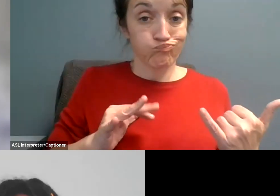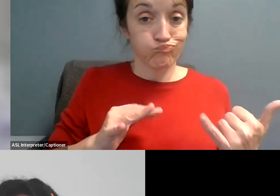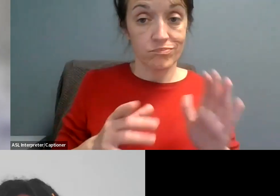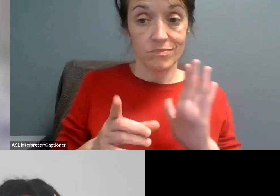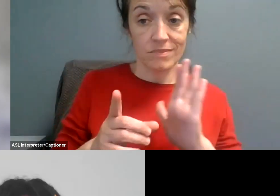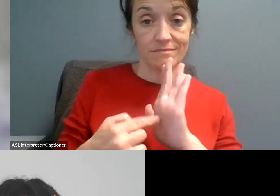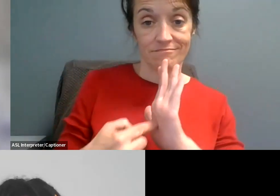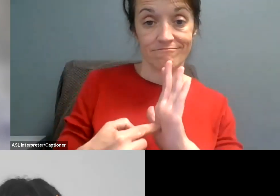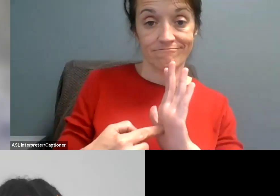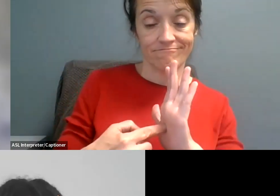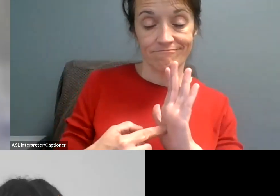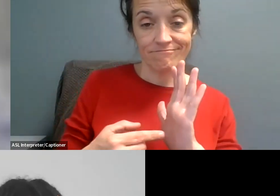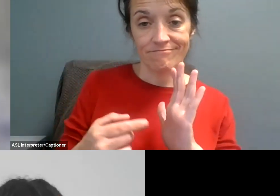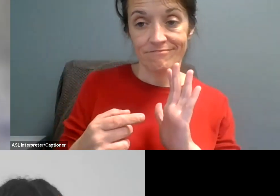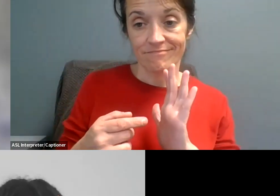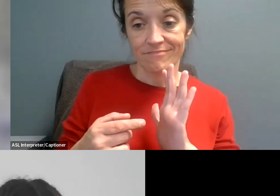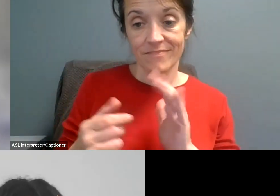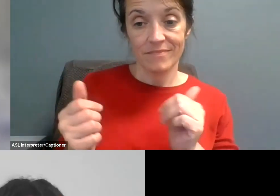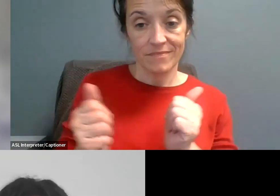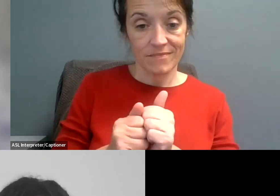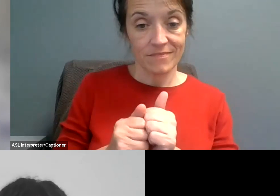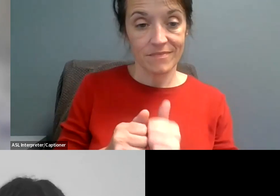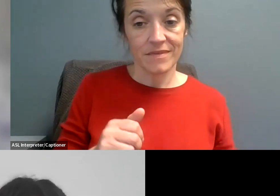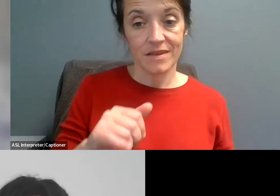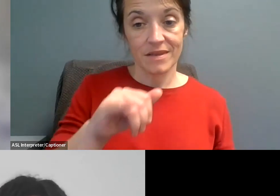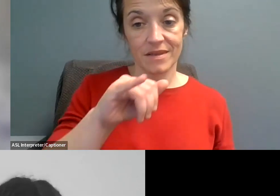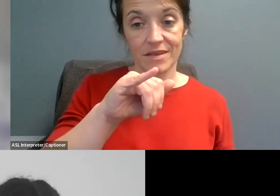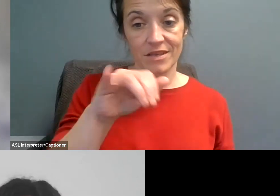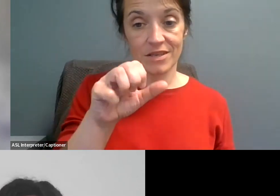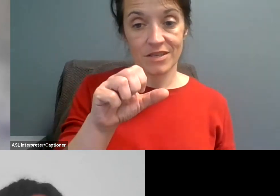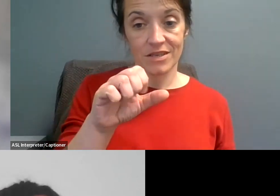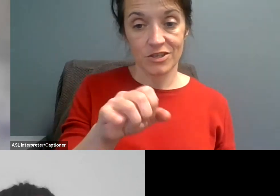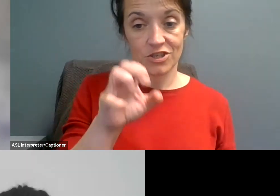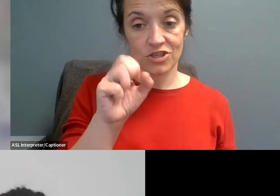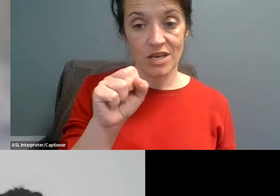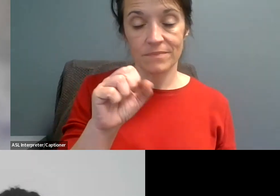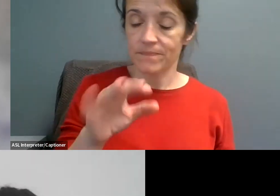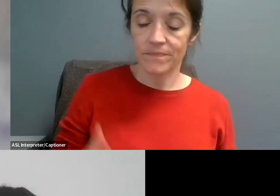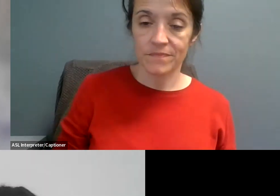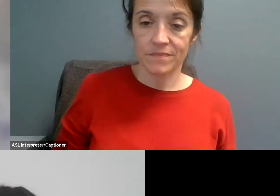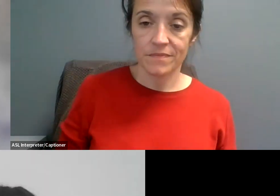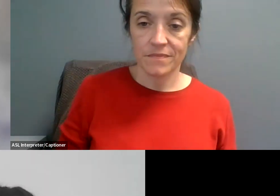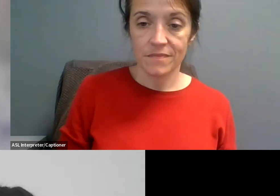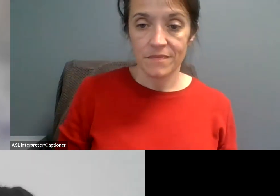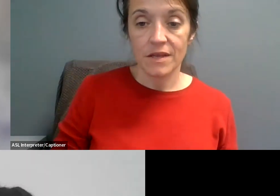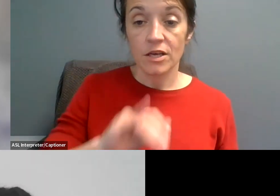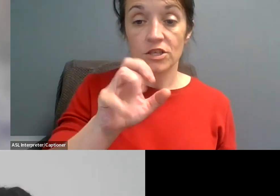with, let me change my screen, with Jen Mascara. She is going to be showing